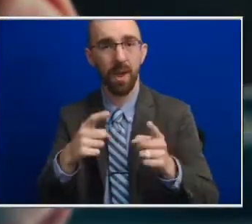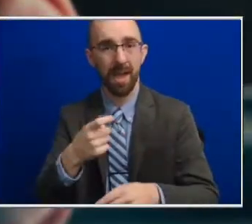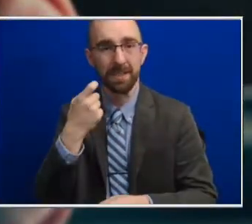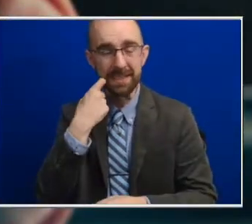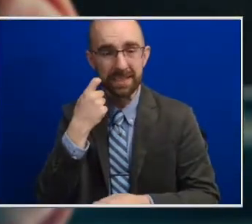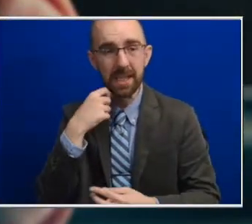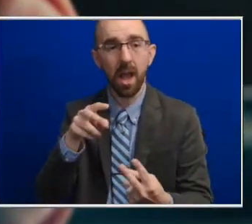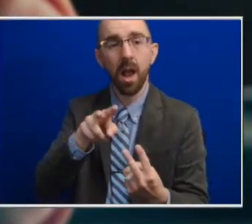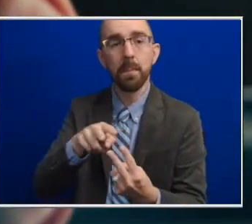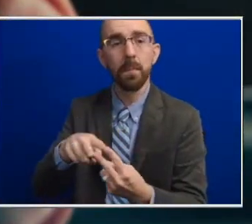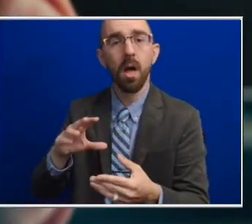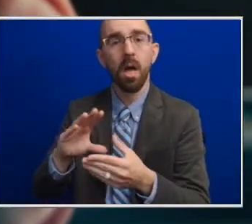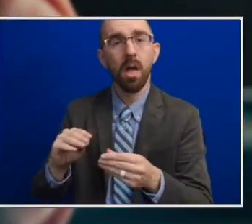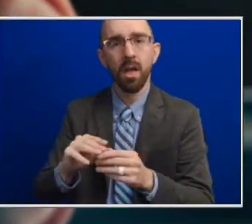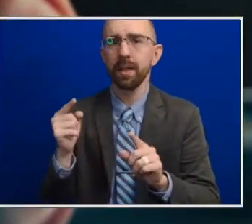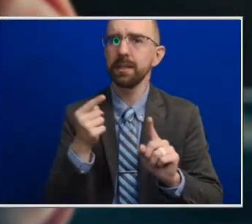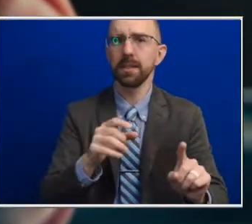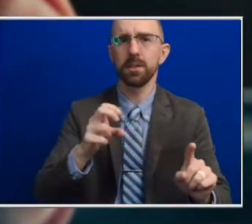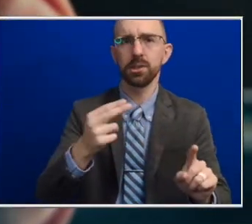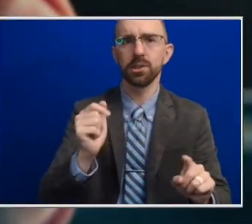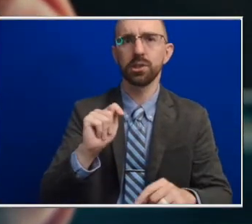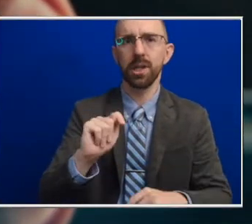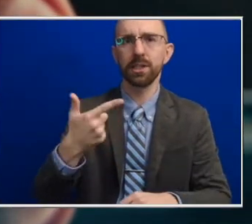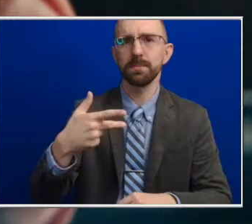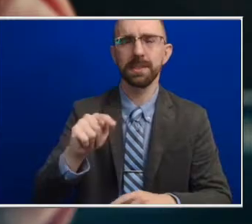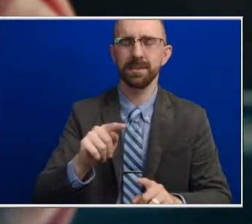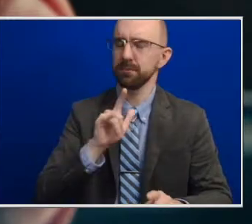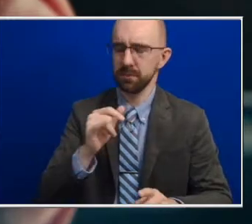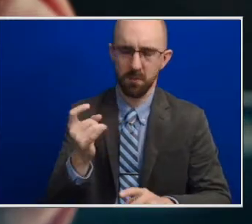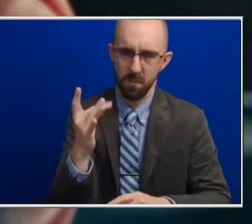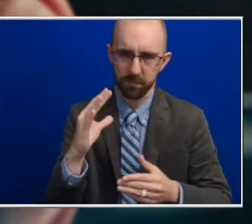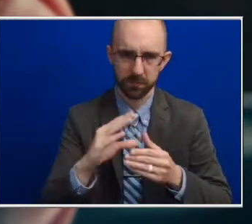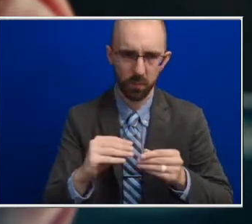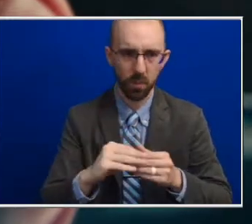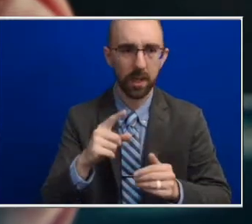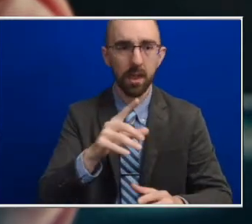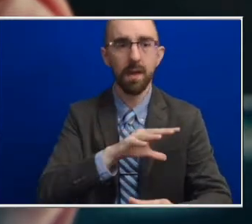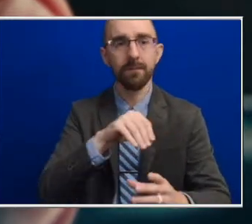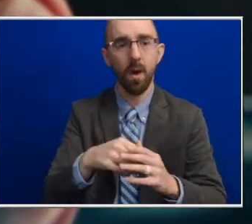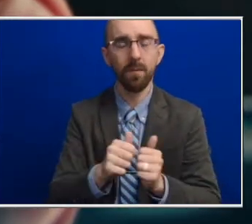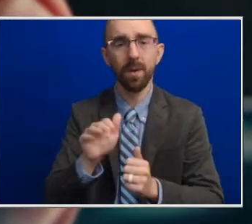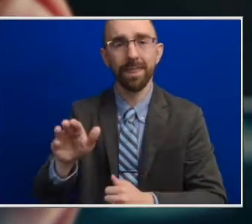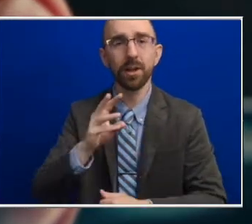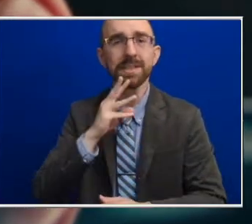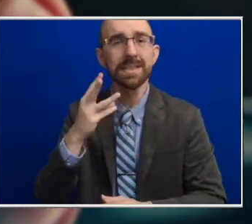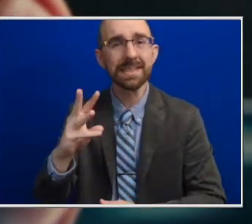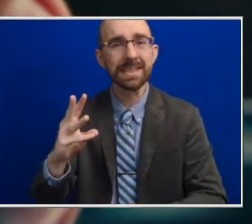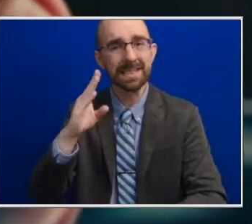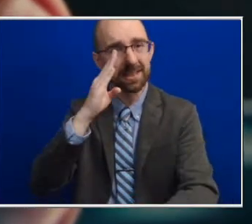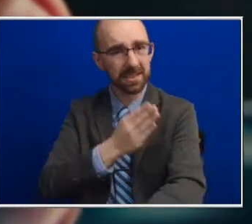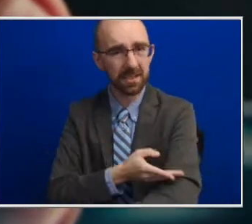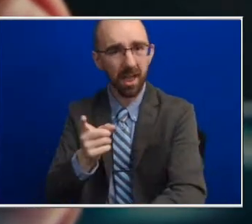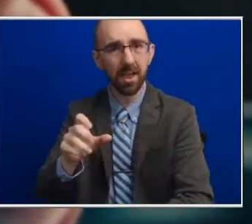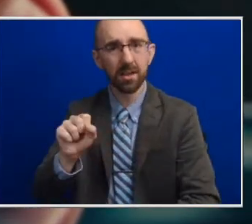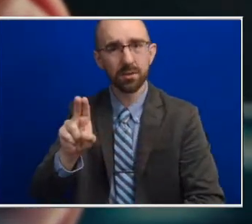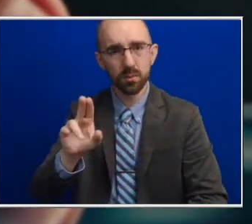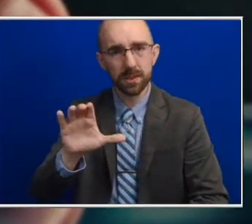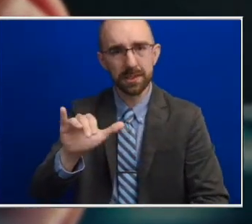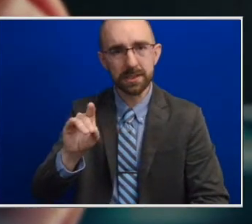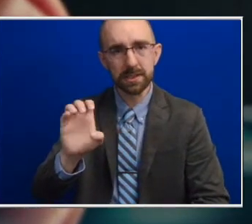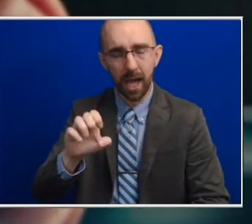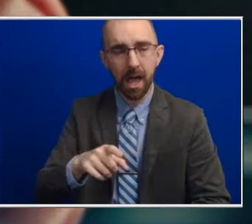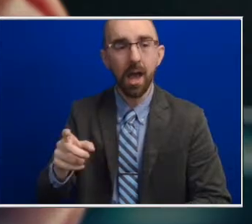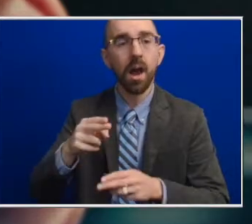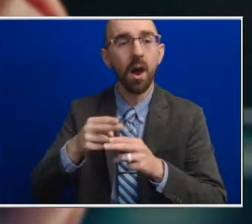that ChatGPT, this is horrible, played a role in their 16-year-old son's suicide. They call it a